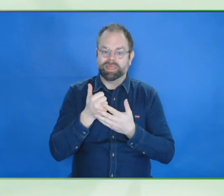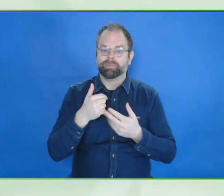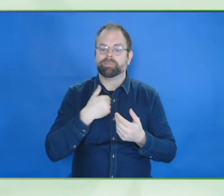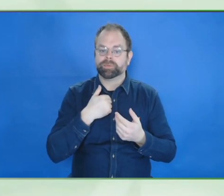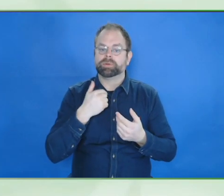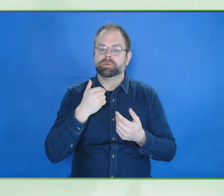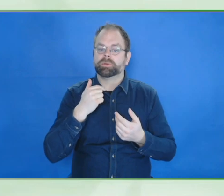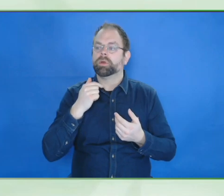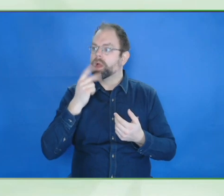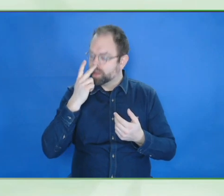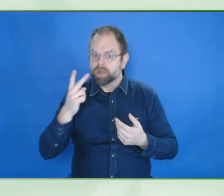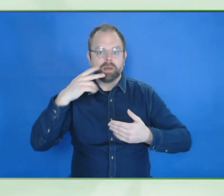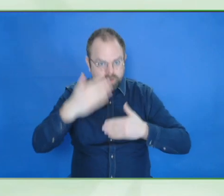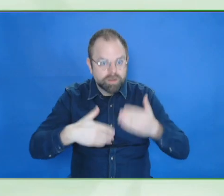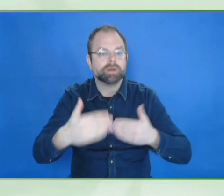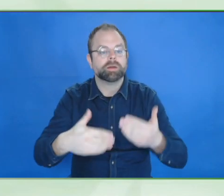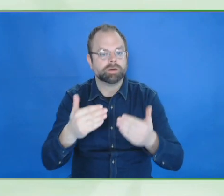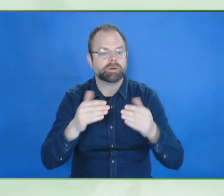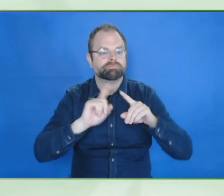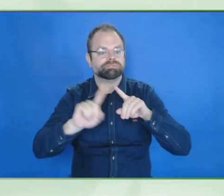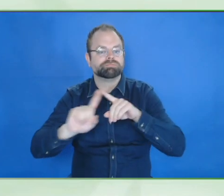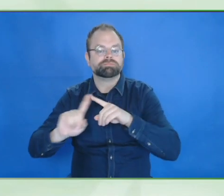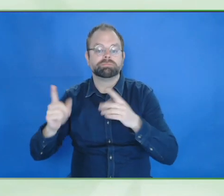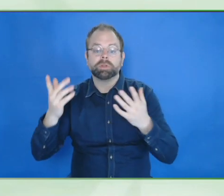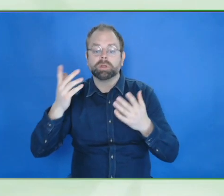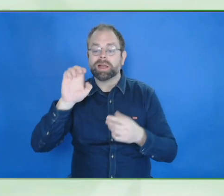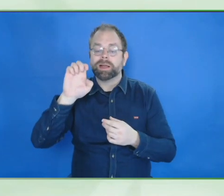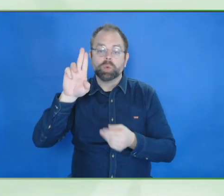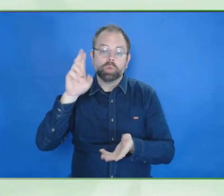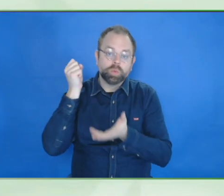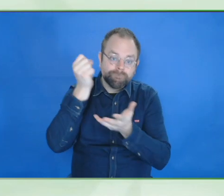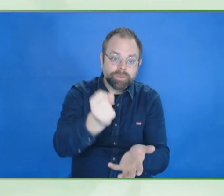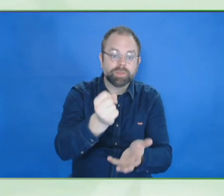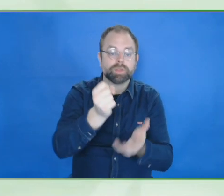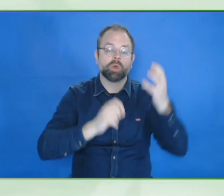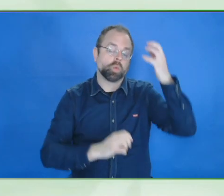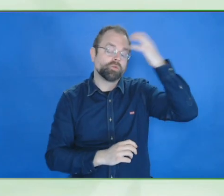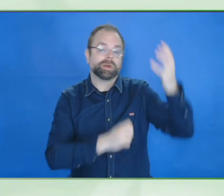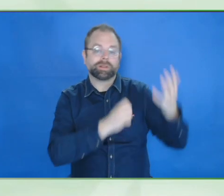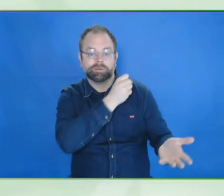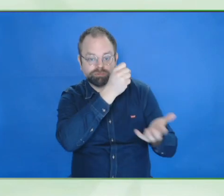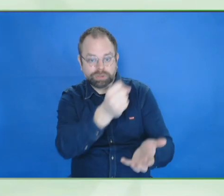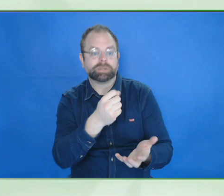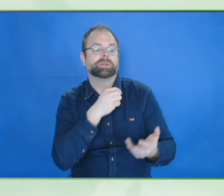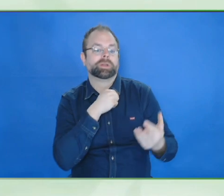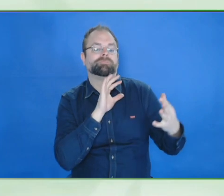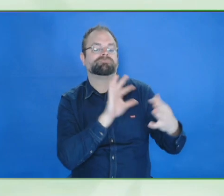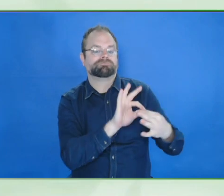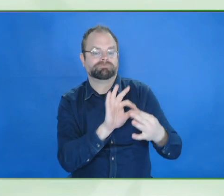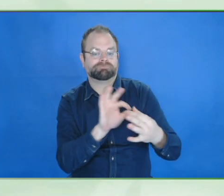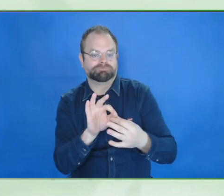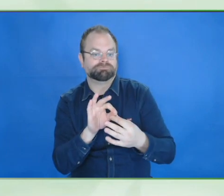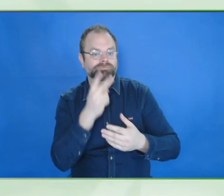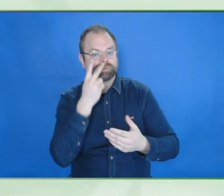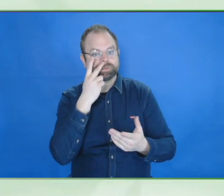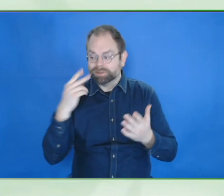we have done all these projects, and at the end of the 2 years period, 3 years period, all